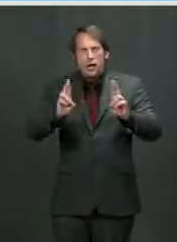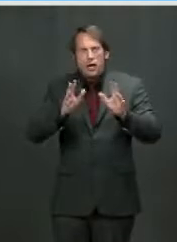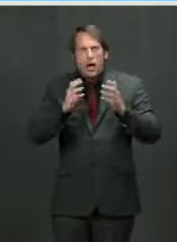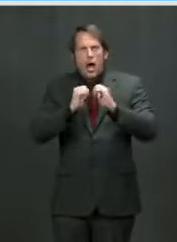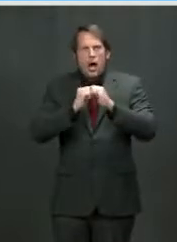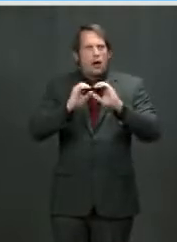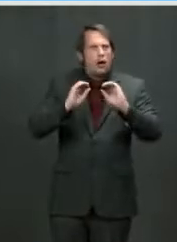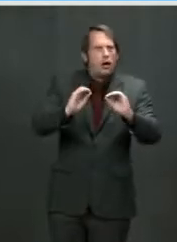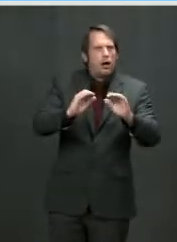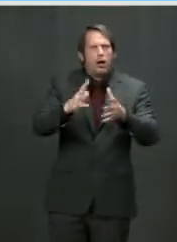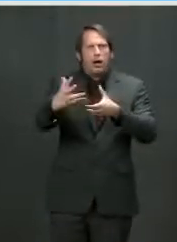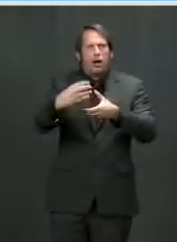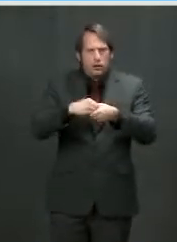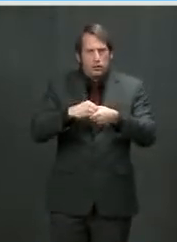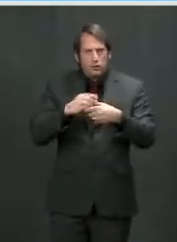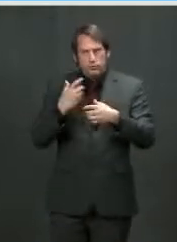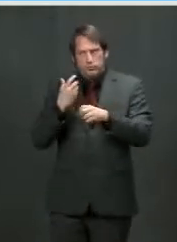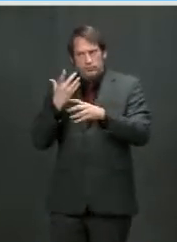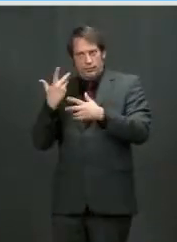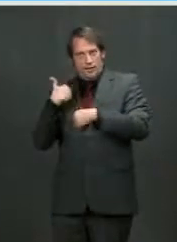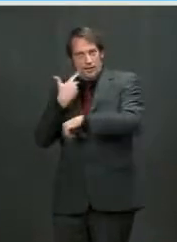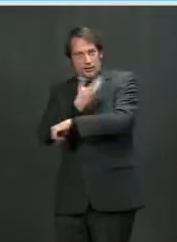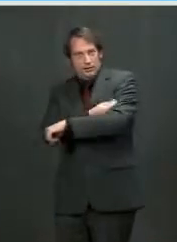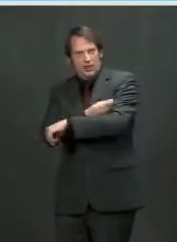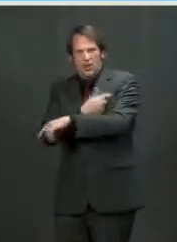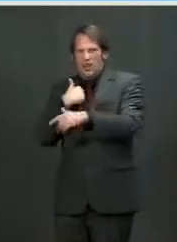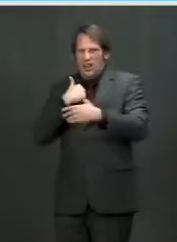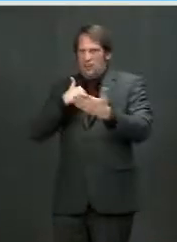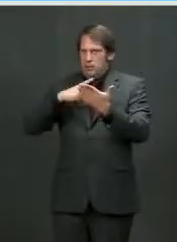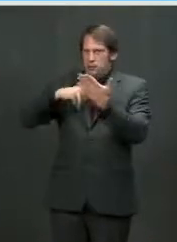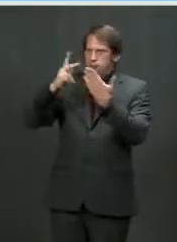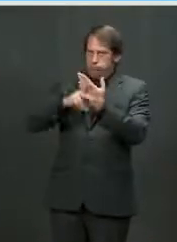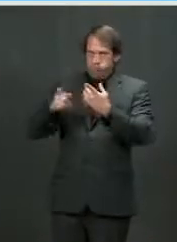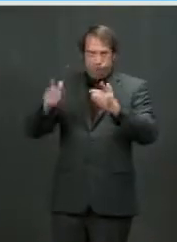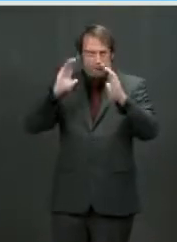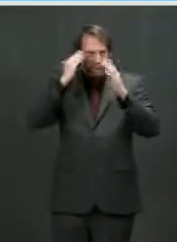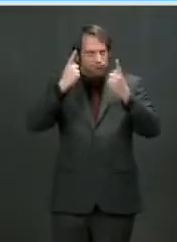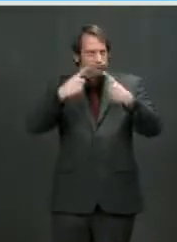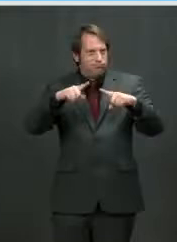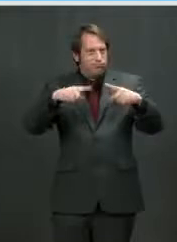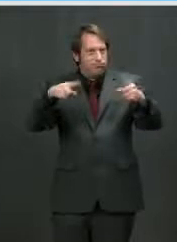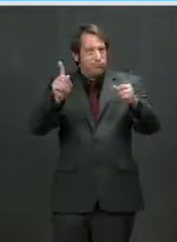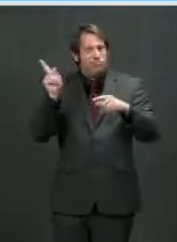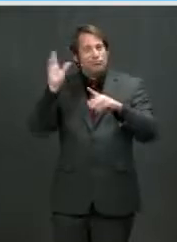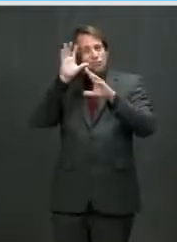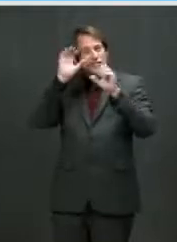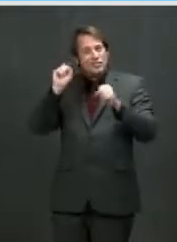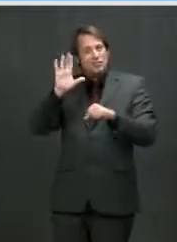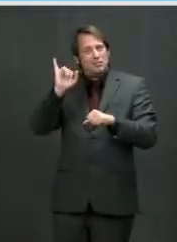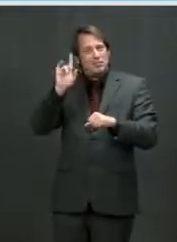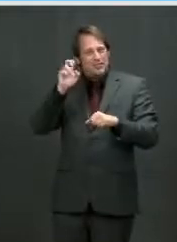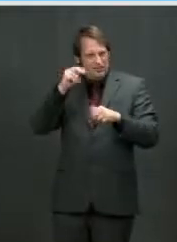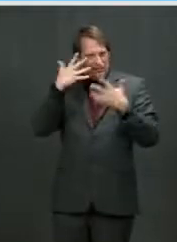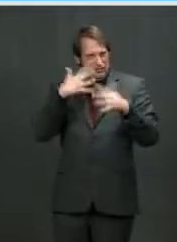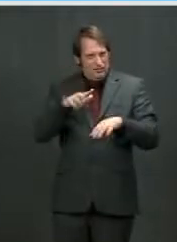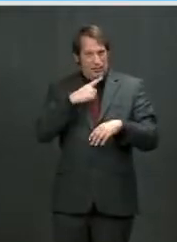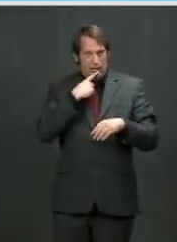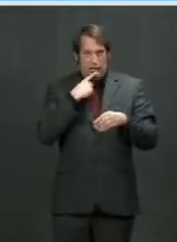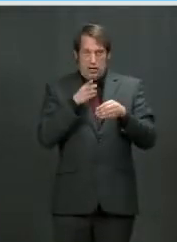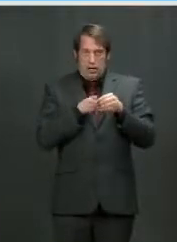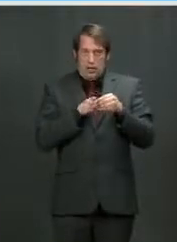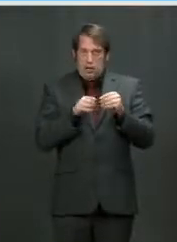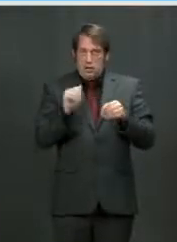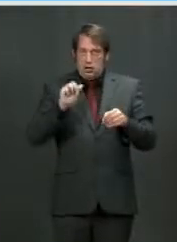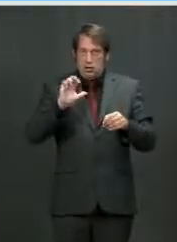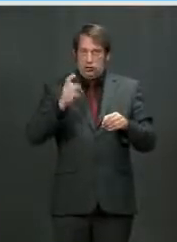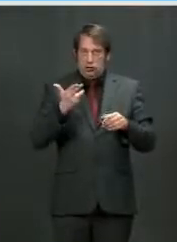it worked. As the president announced yesterday and Andy reiterated, by the end of March, 80% of all teachers, school